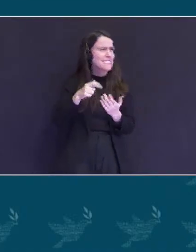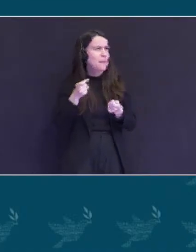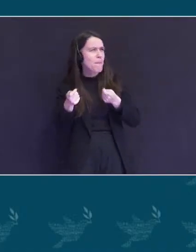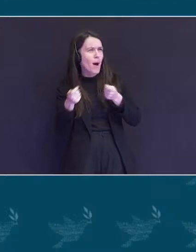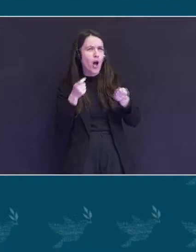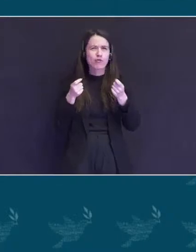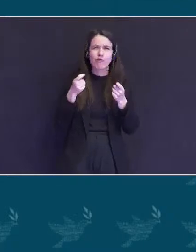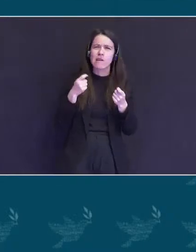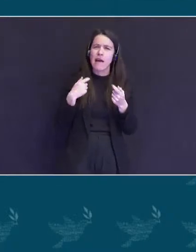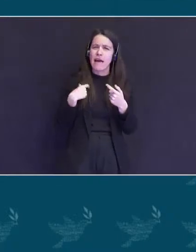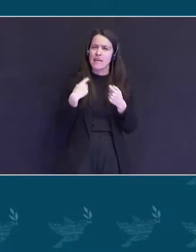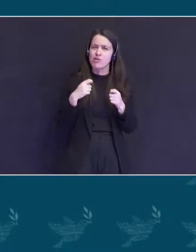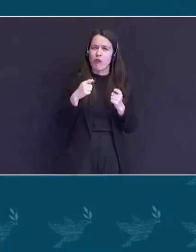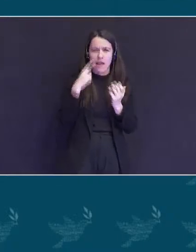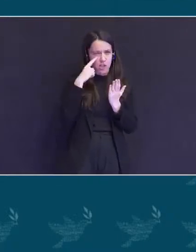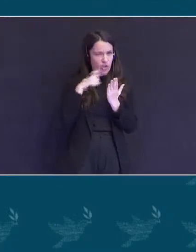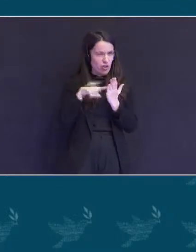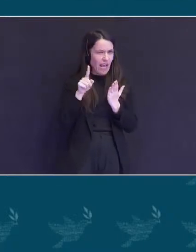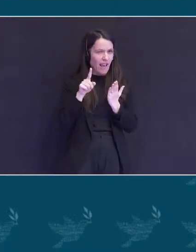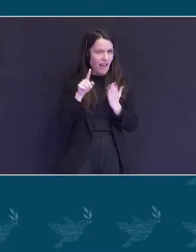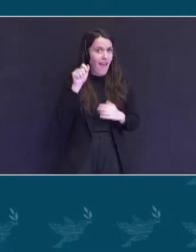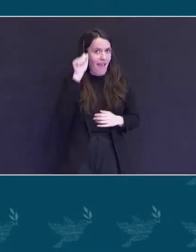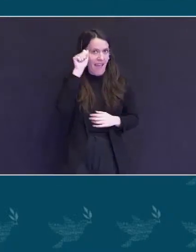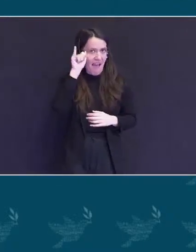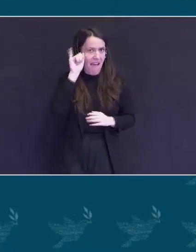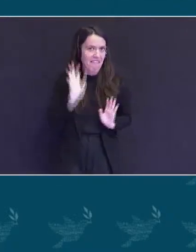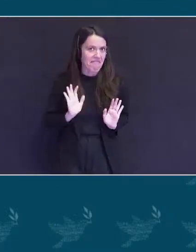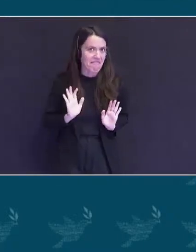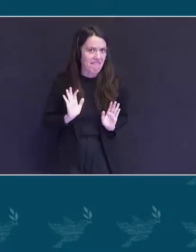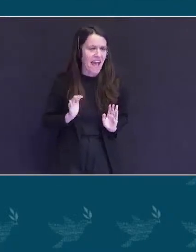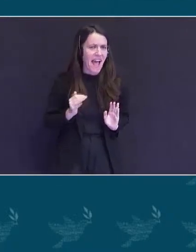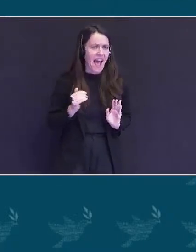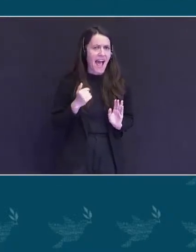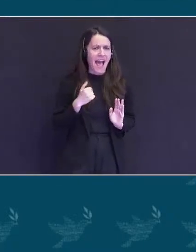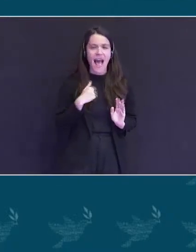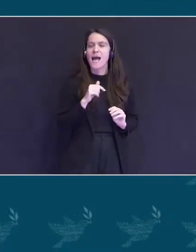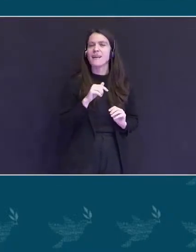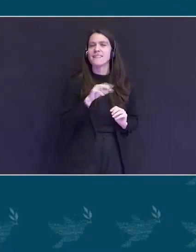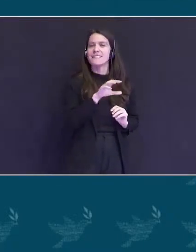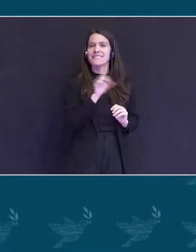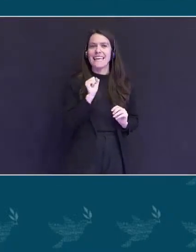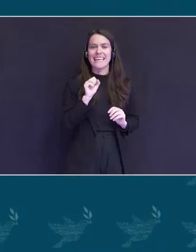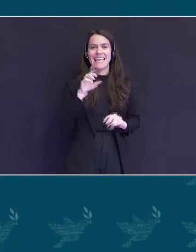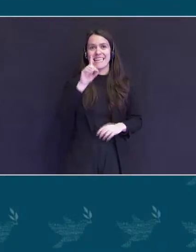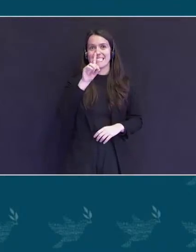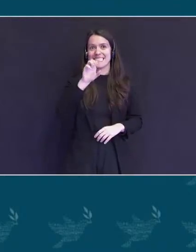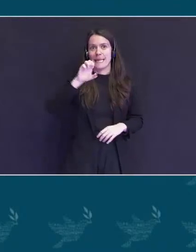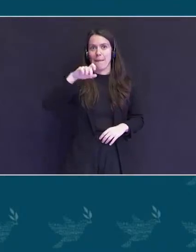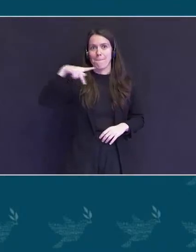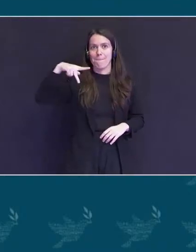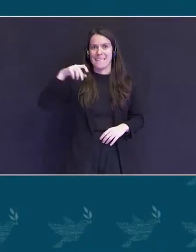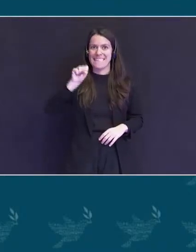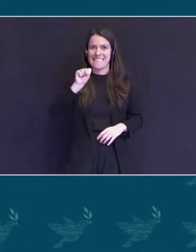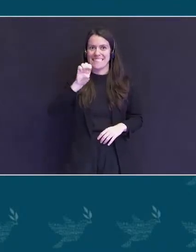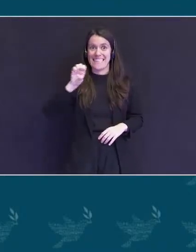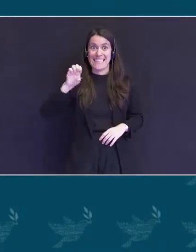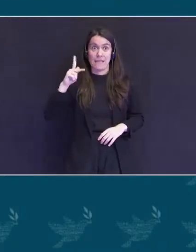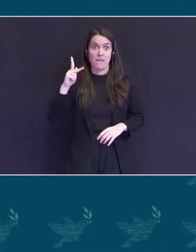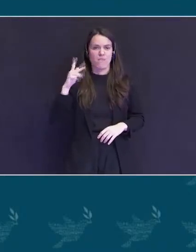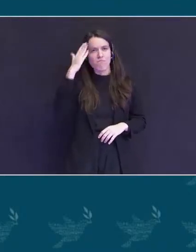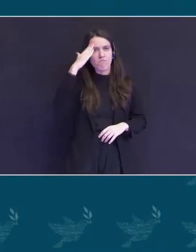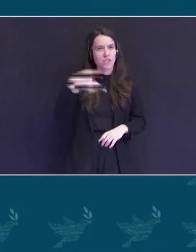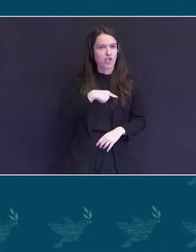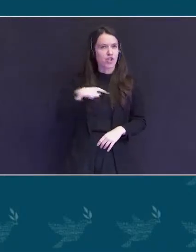to check artificial intelligence. I took, for example, DeepSeek. This is one of the